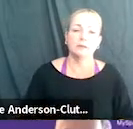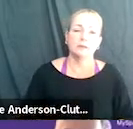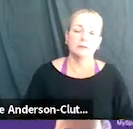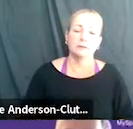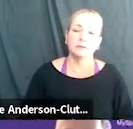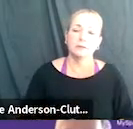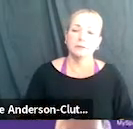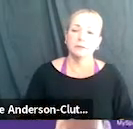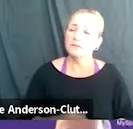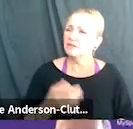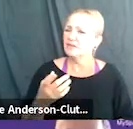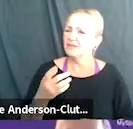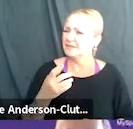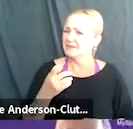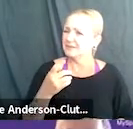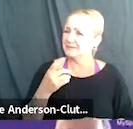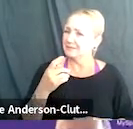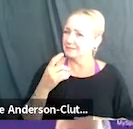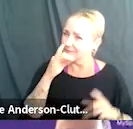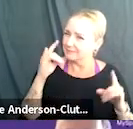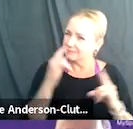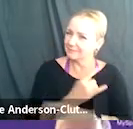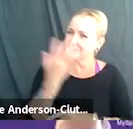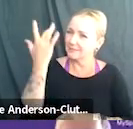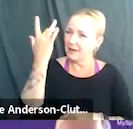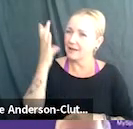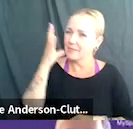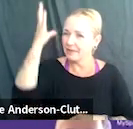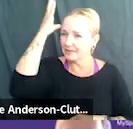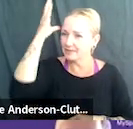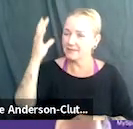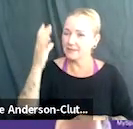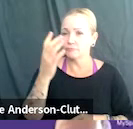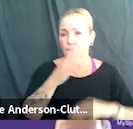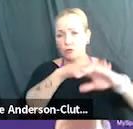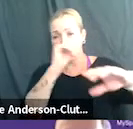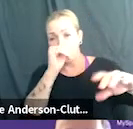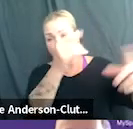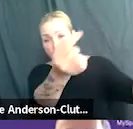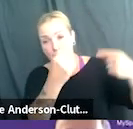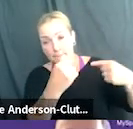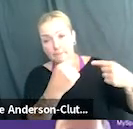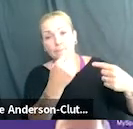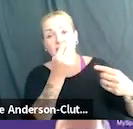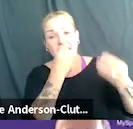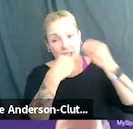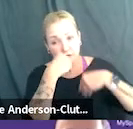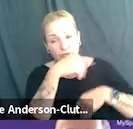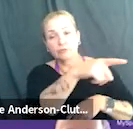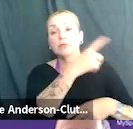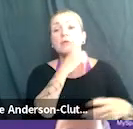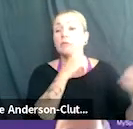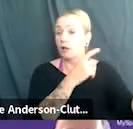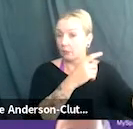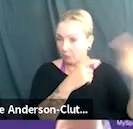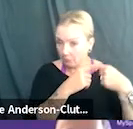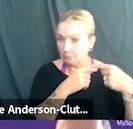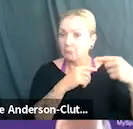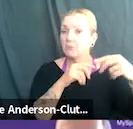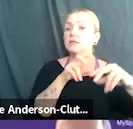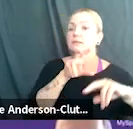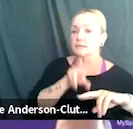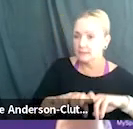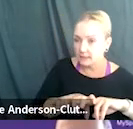like he wanted to eat, but just wouldn't. And his parents began to feed him, but they also noticed that